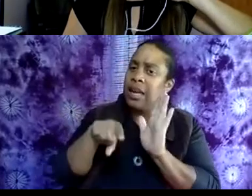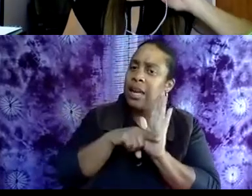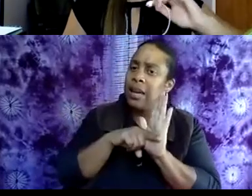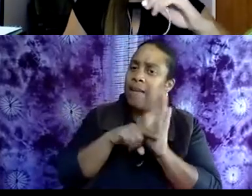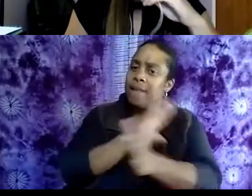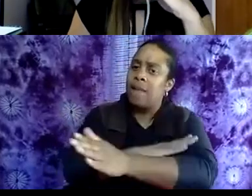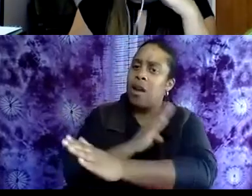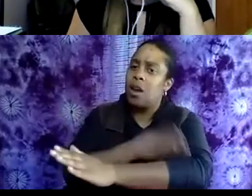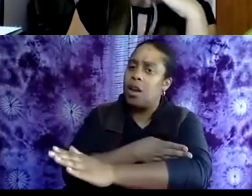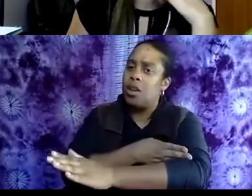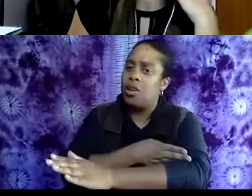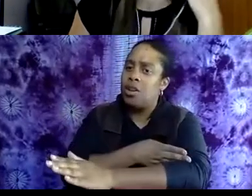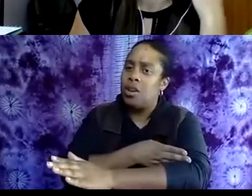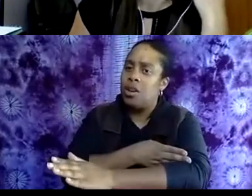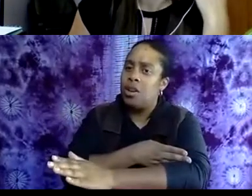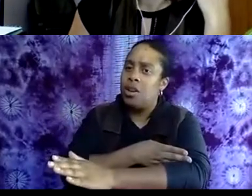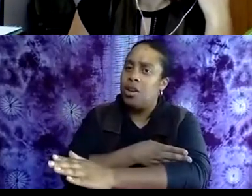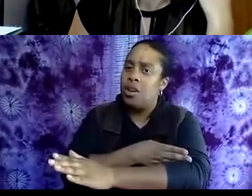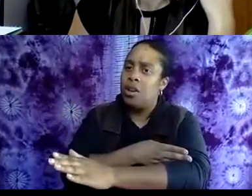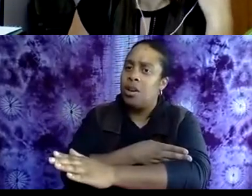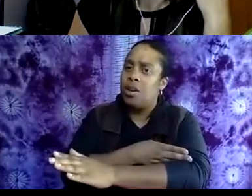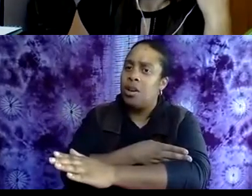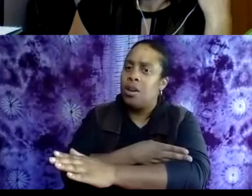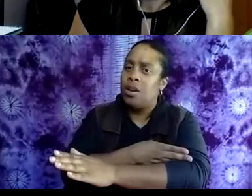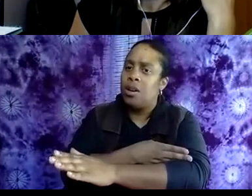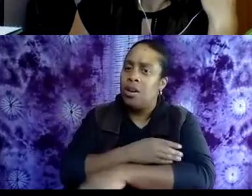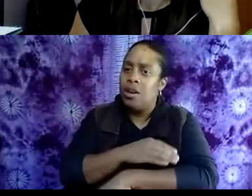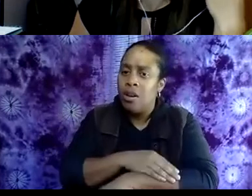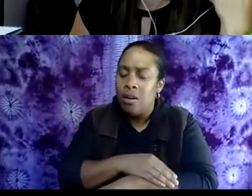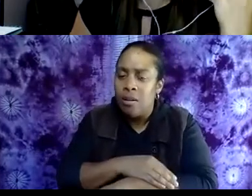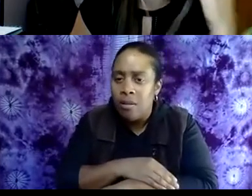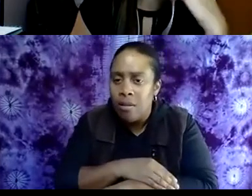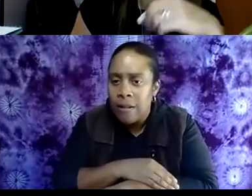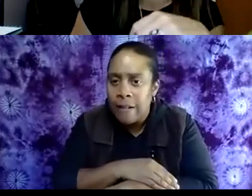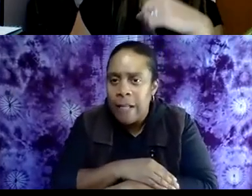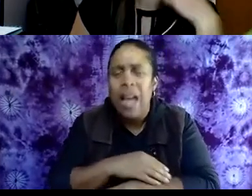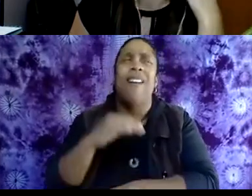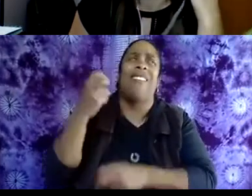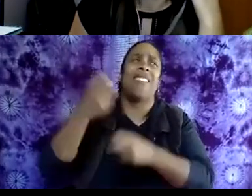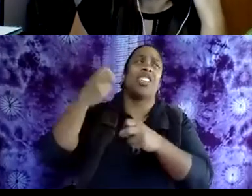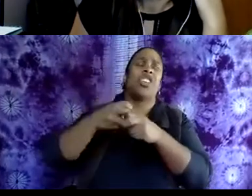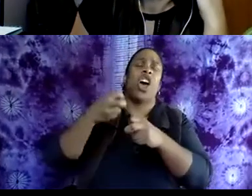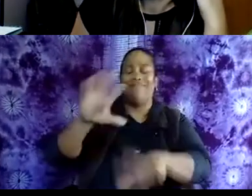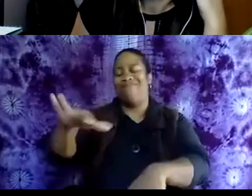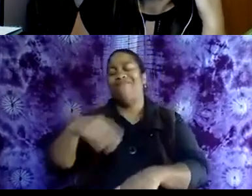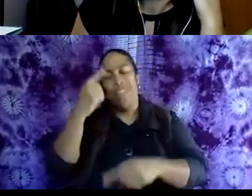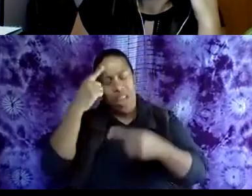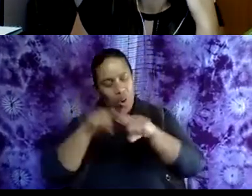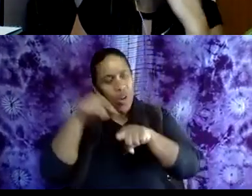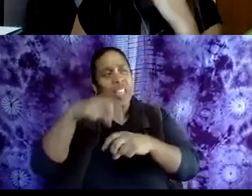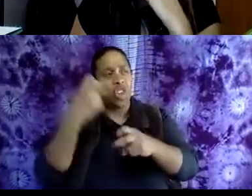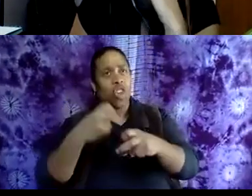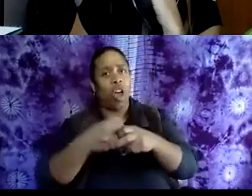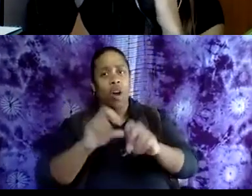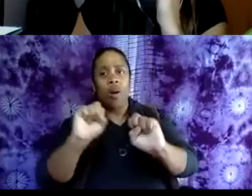energy? I want to say, and words are hard. Yeah, I know this is hard. I get. Let's say you imagine, right?